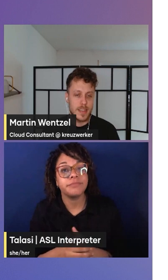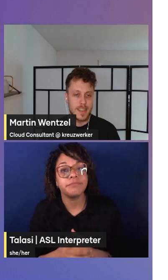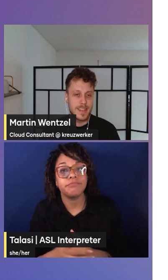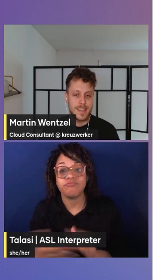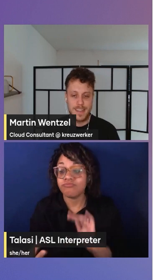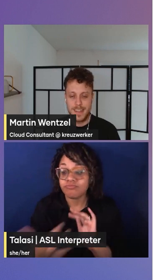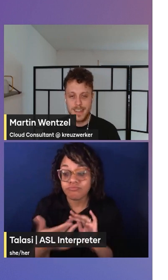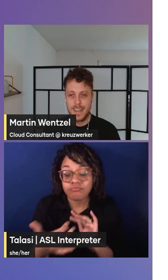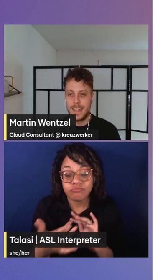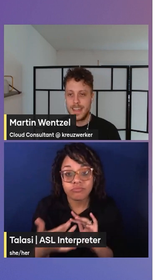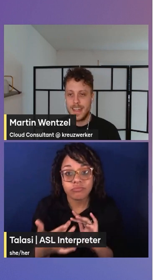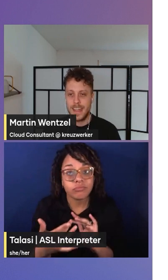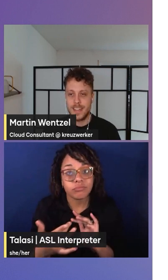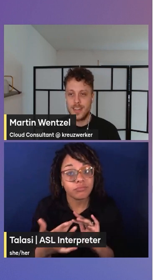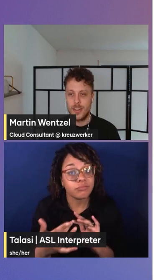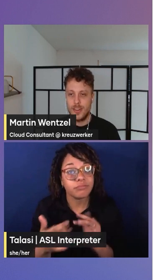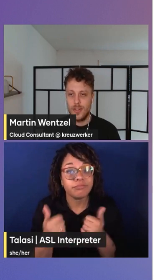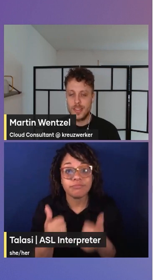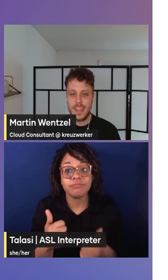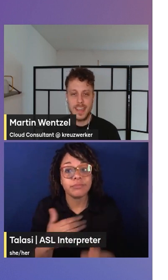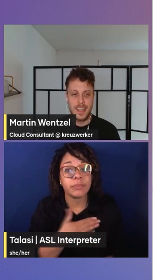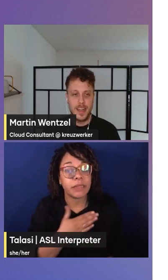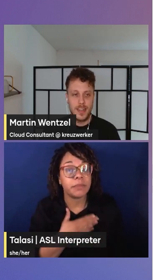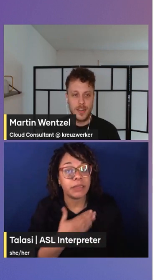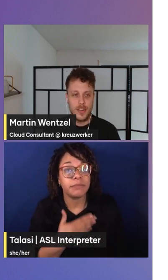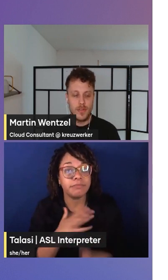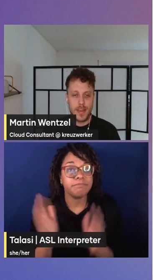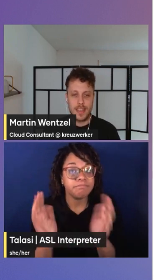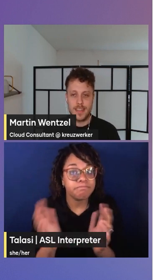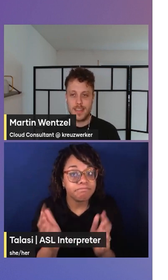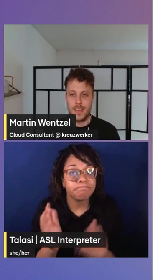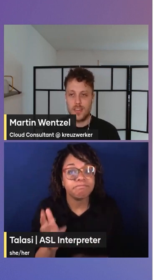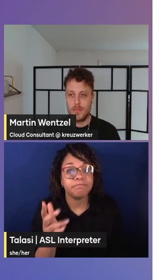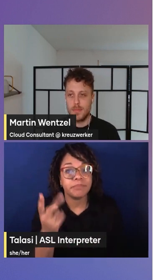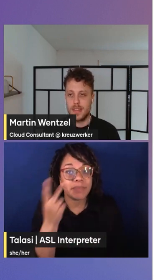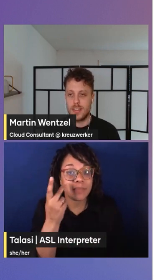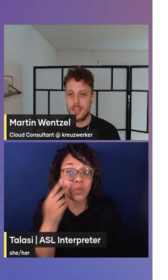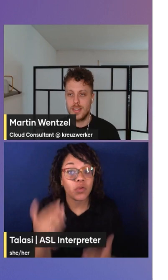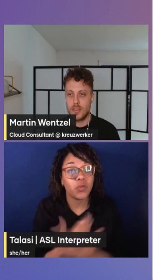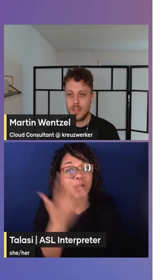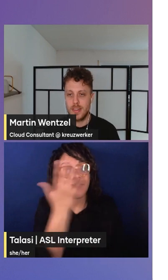would be glad to see new faces